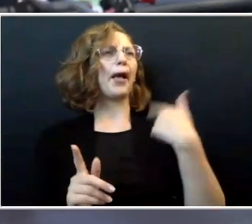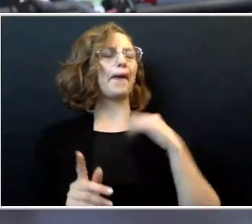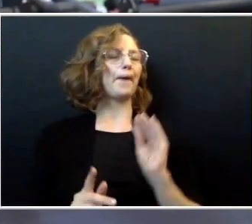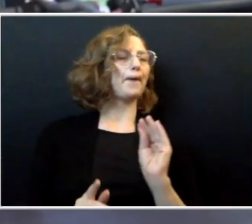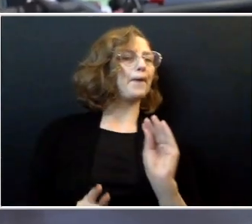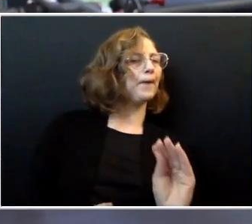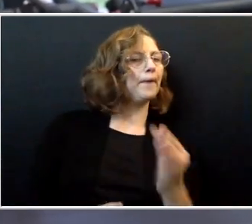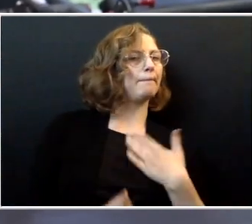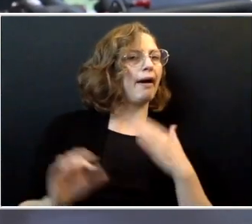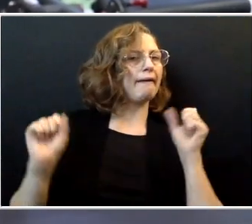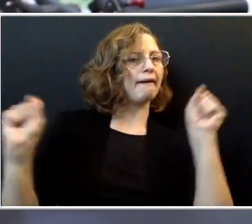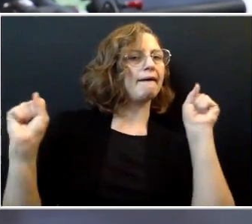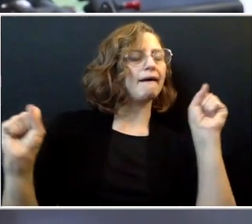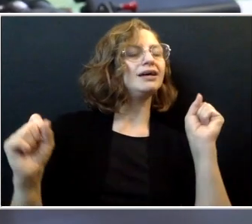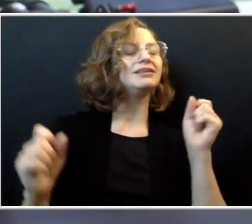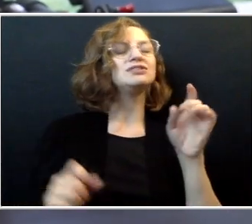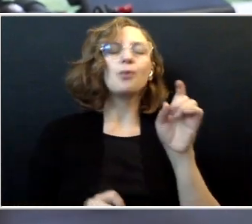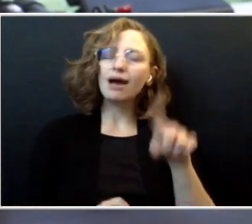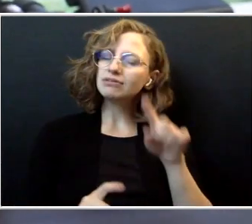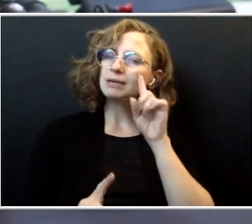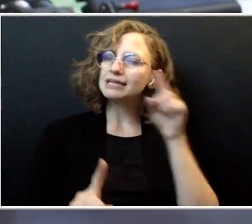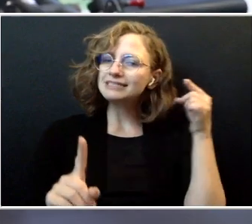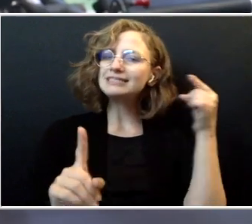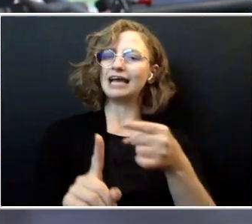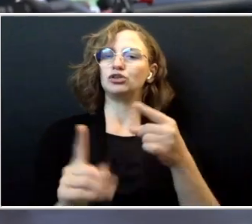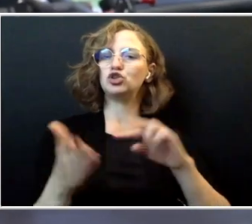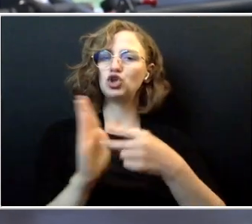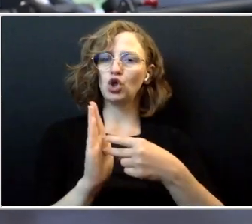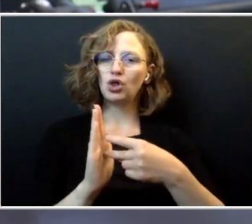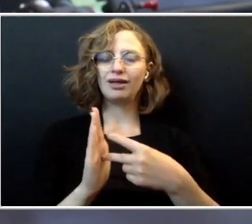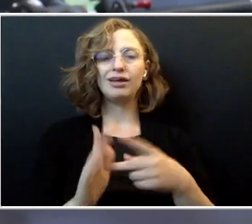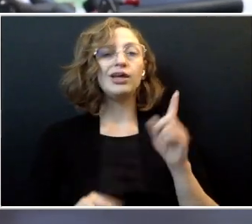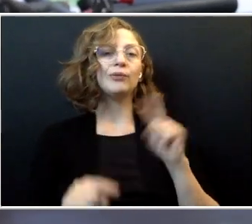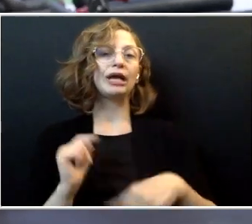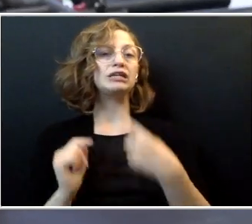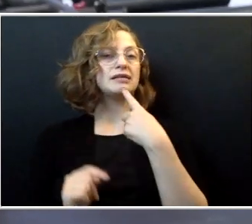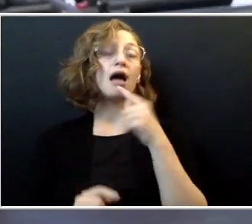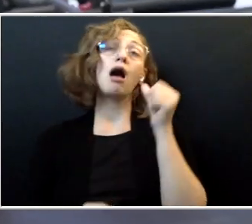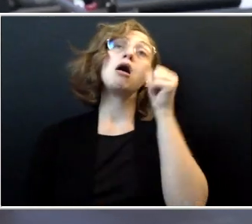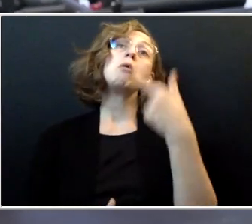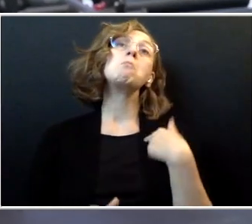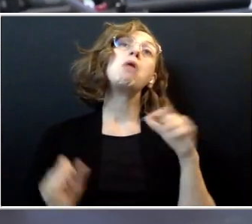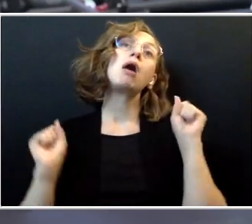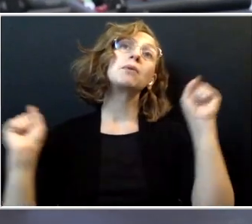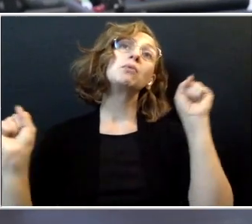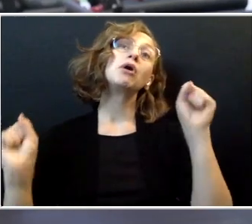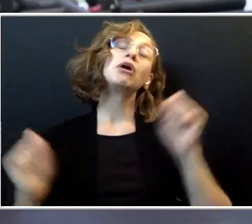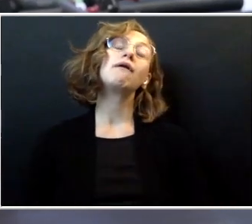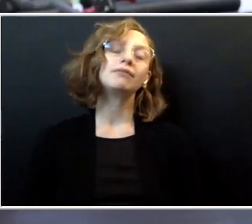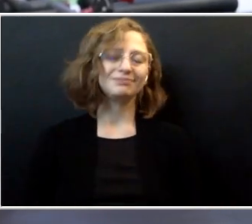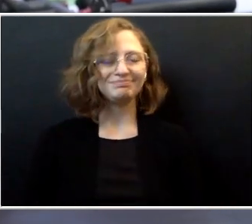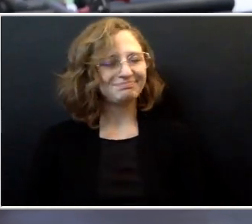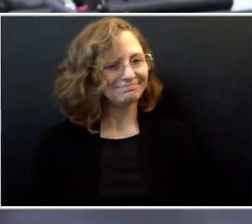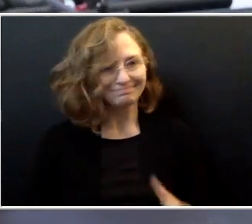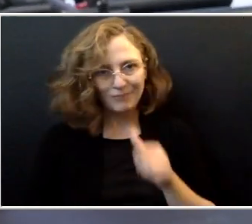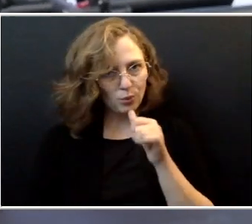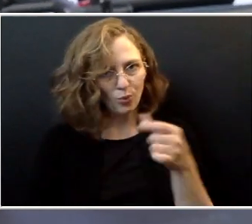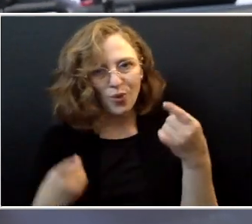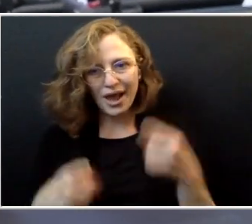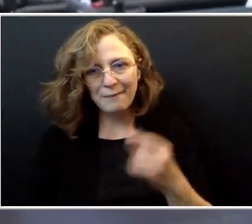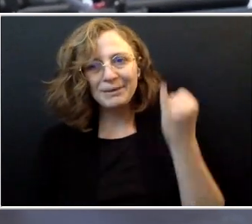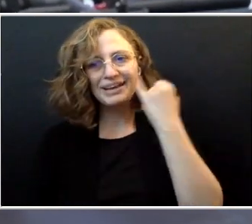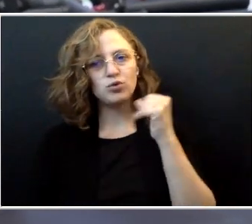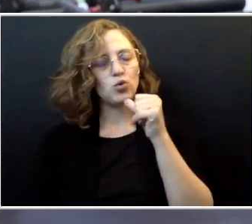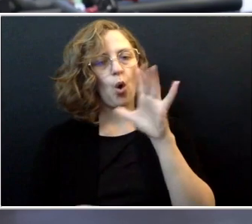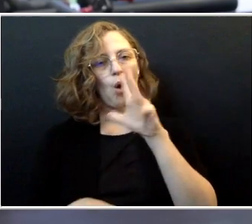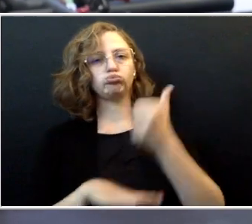in doing that movement and not just saying, I'm going to work out tomorrow, because a lot of times that won't happen when you don't actually put it into plan. And the